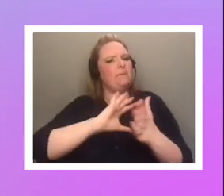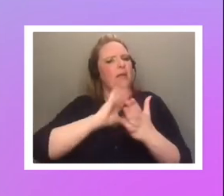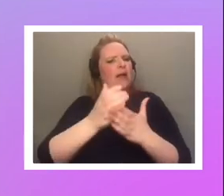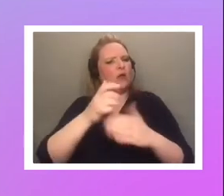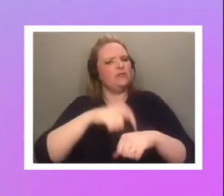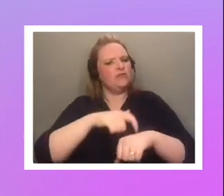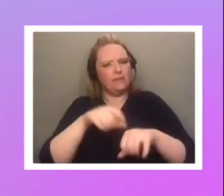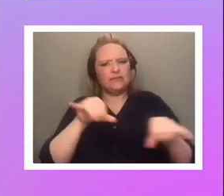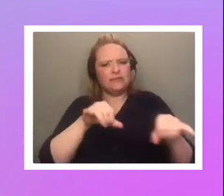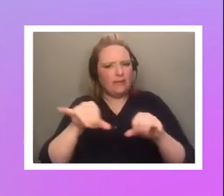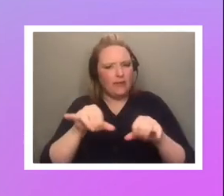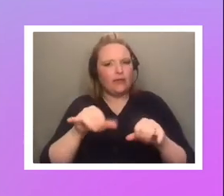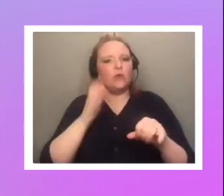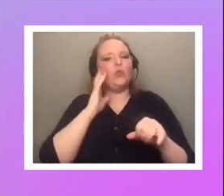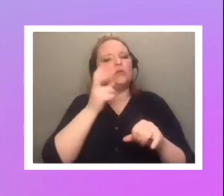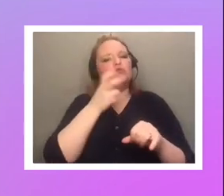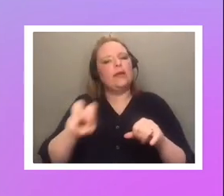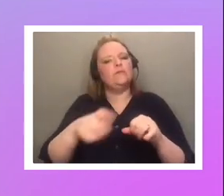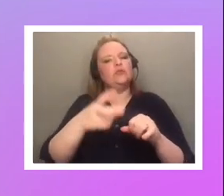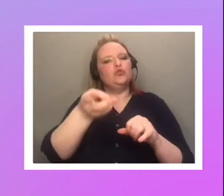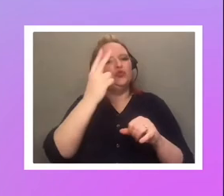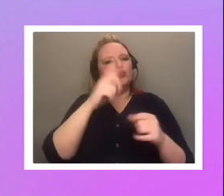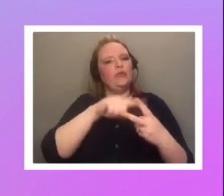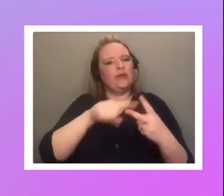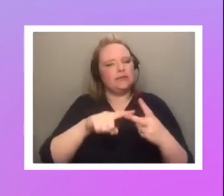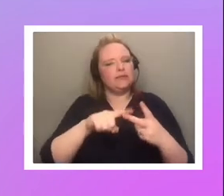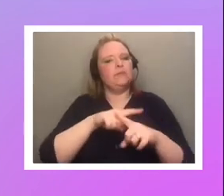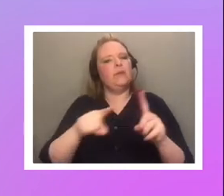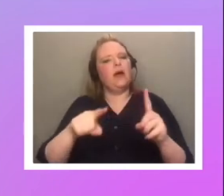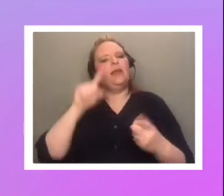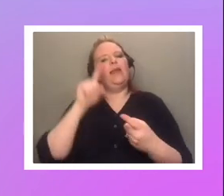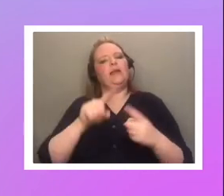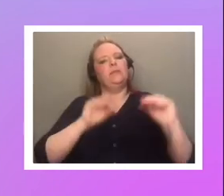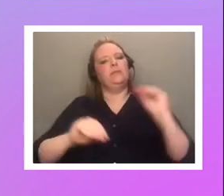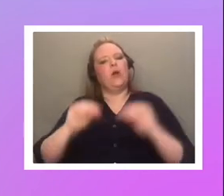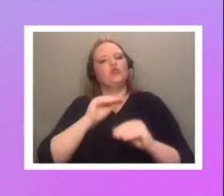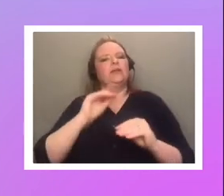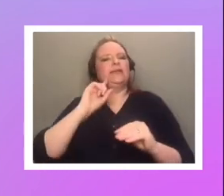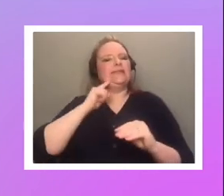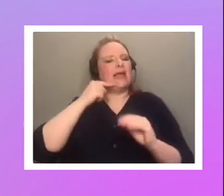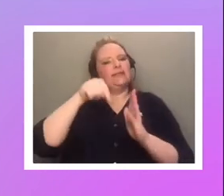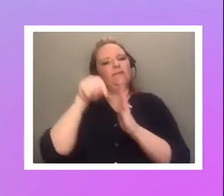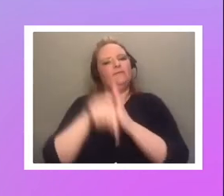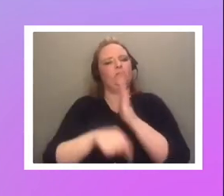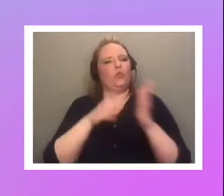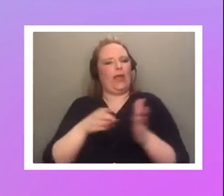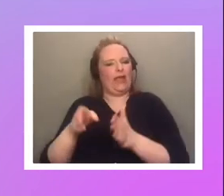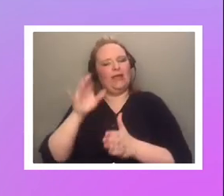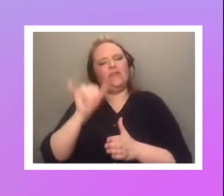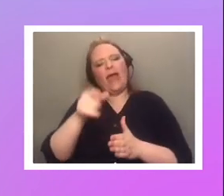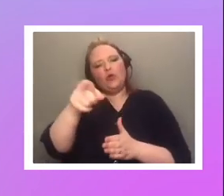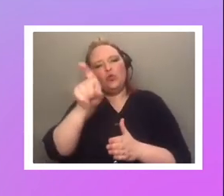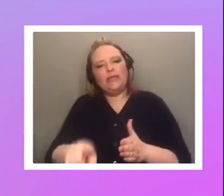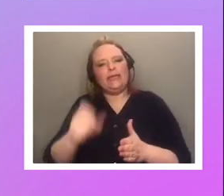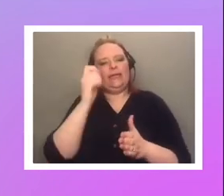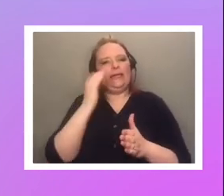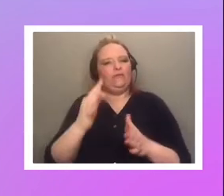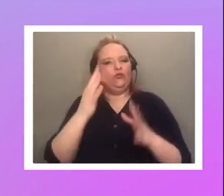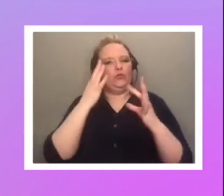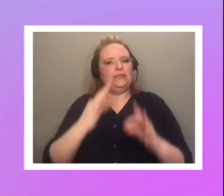thing, transitions you from the same two things, but does it in a less motion intensive way, because that's what you need if you've opted into a reduced